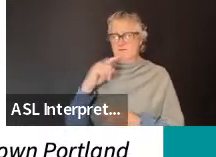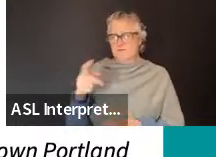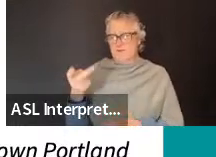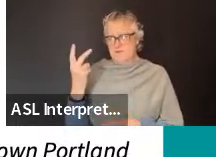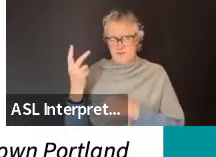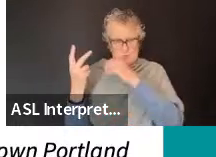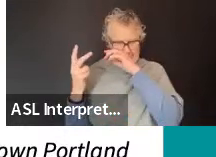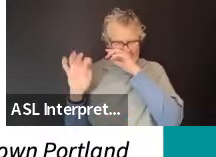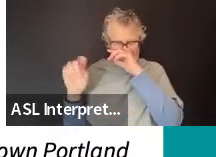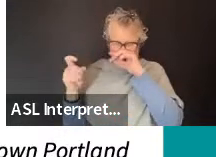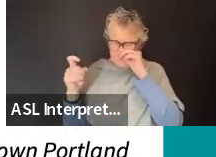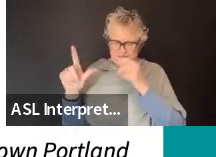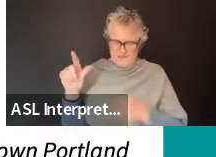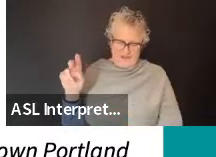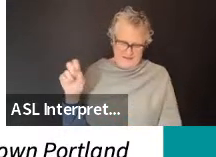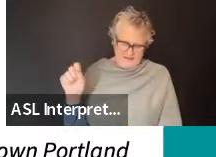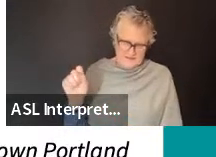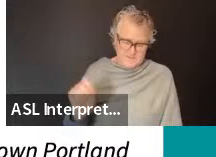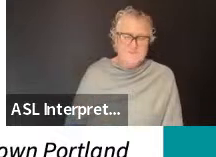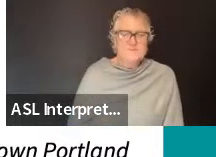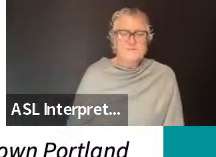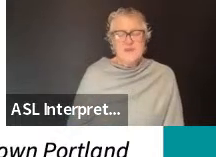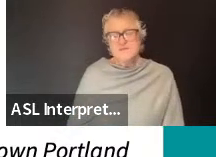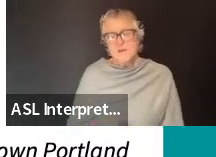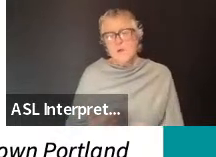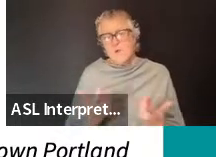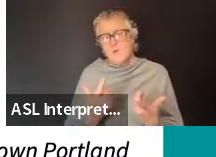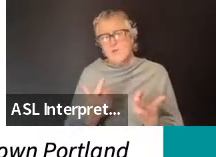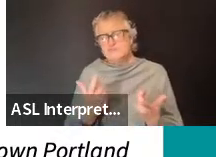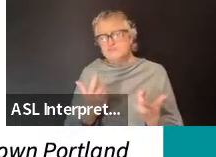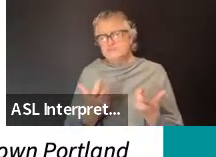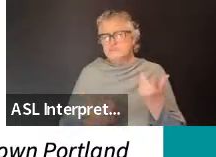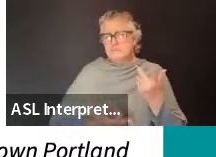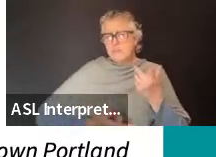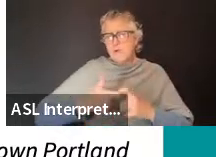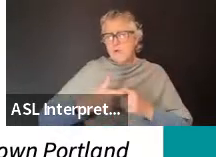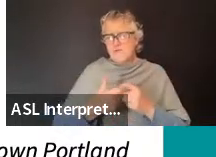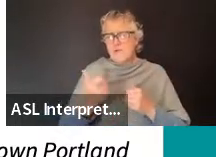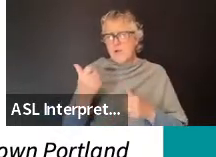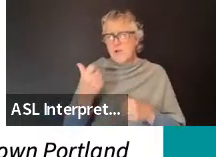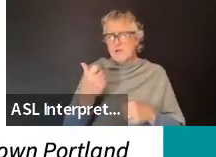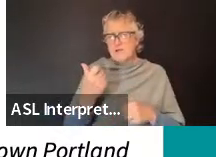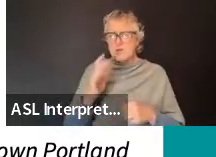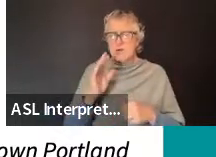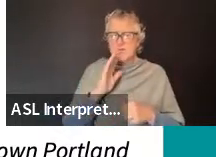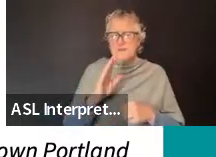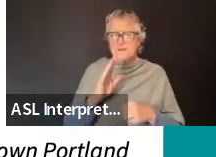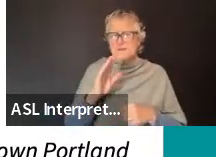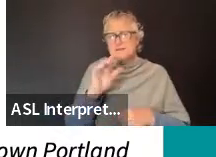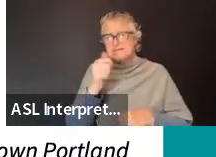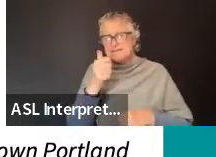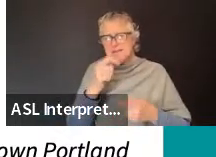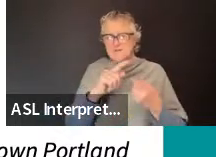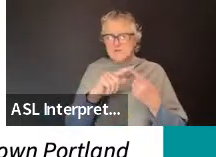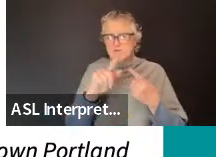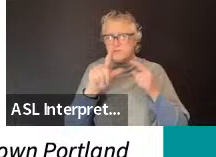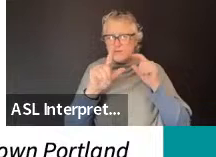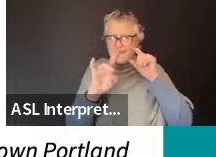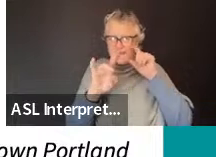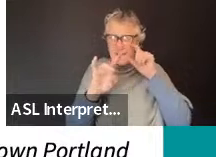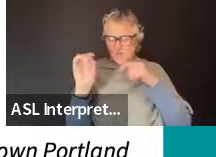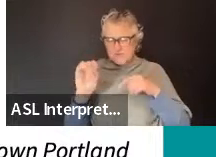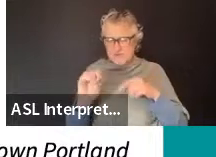two auxiliary lanes. So overall, that express bus round trip will be 10 to 20% faster than it is